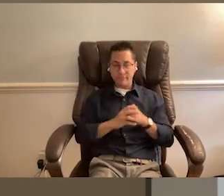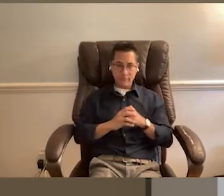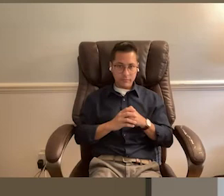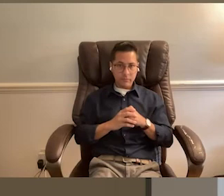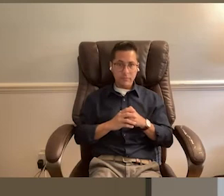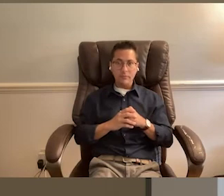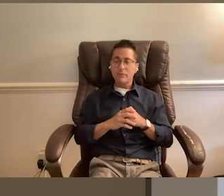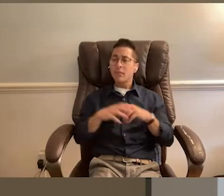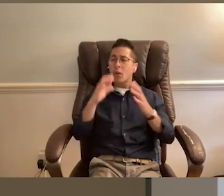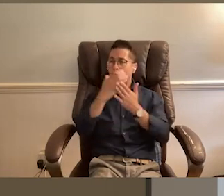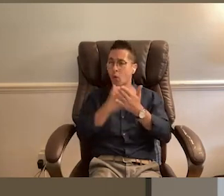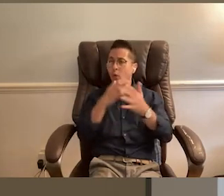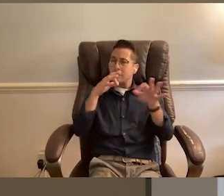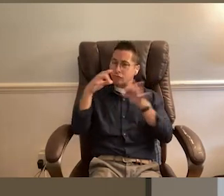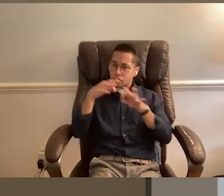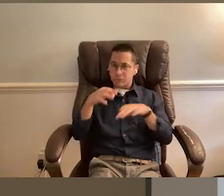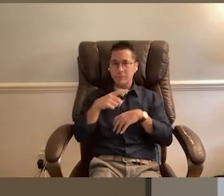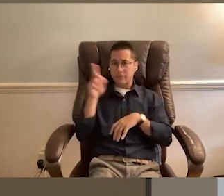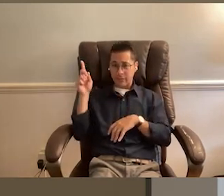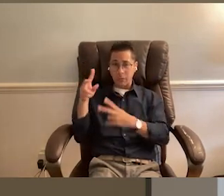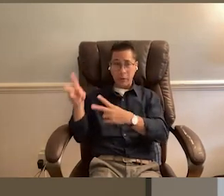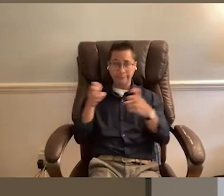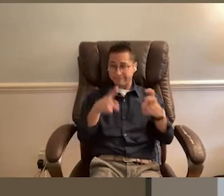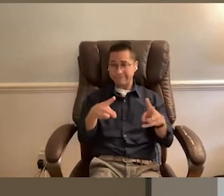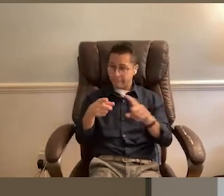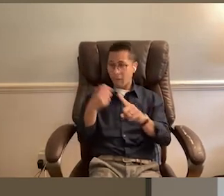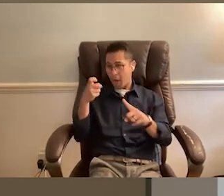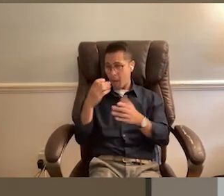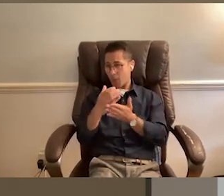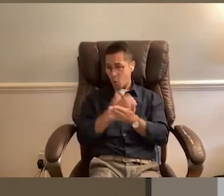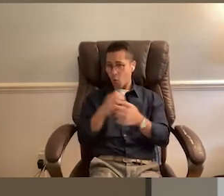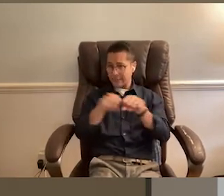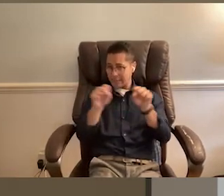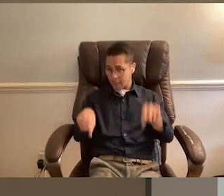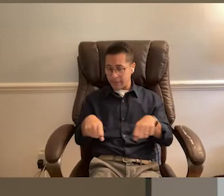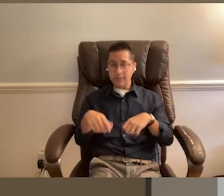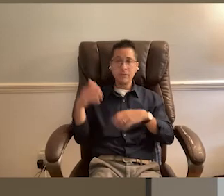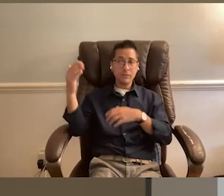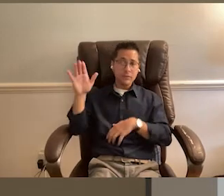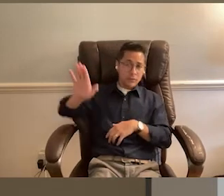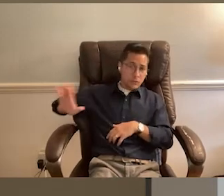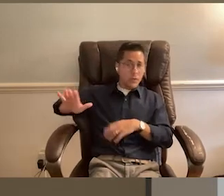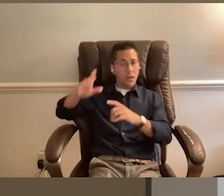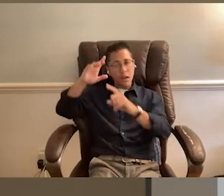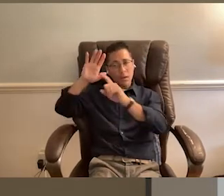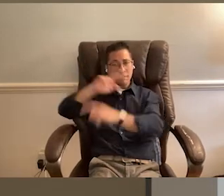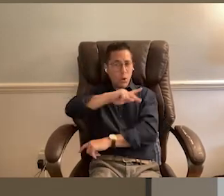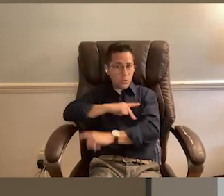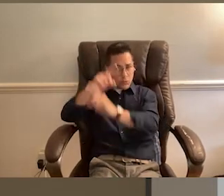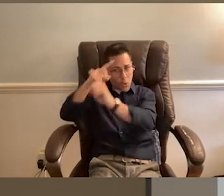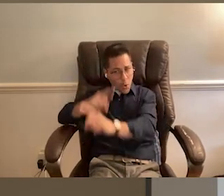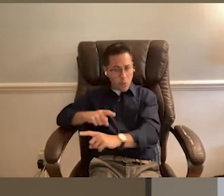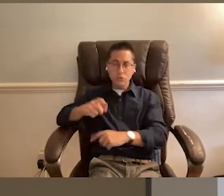and then the student's goals. Every time I've tried to put this up here, it's been super blurry, so I'm sorry it's super blurry. But here's an example of an